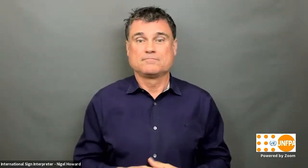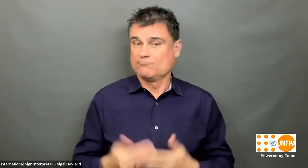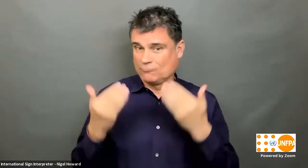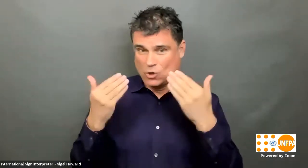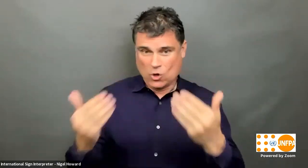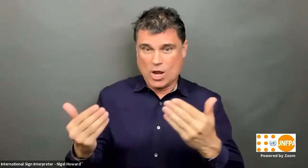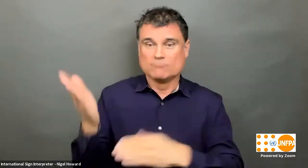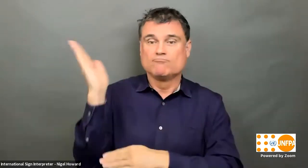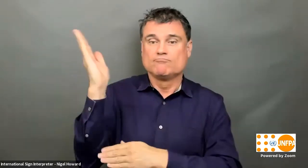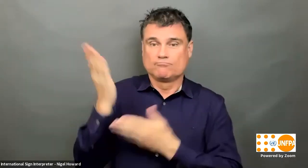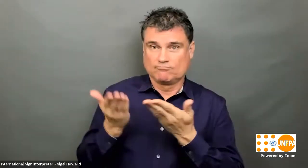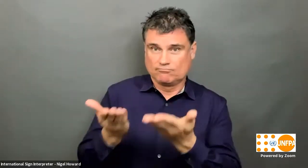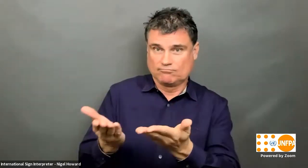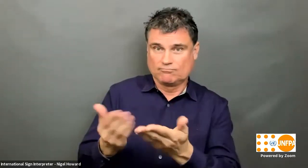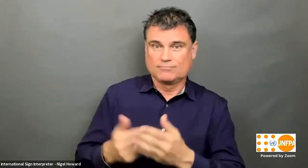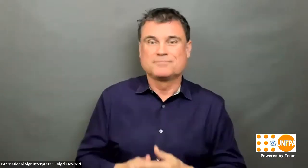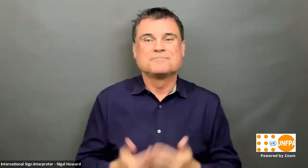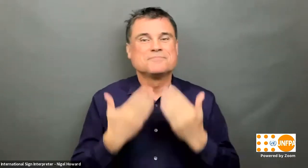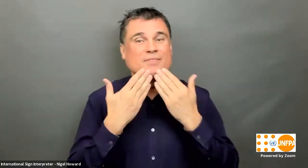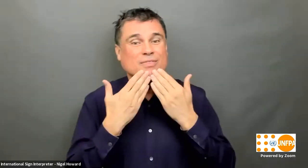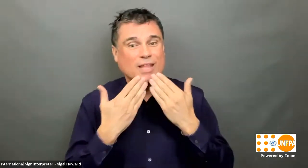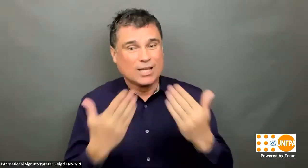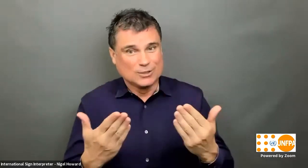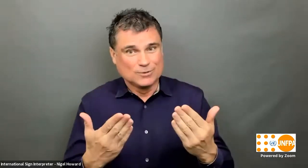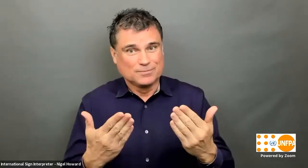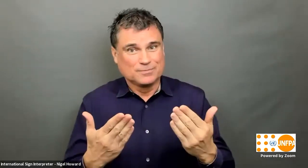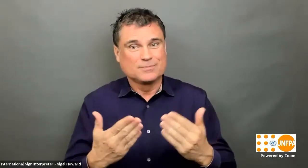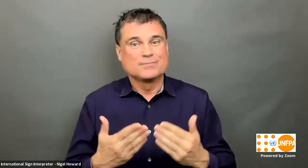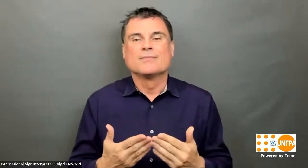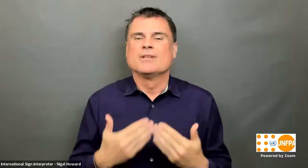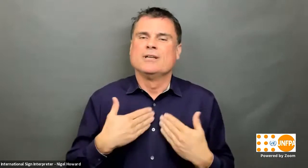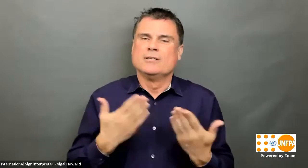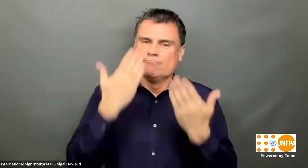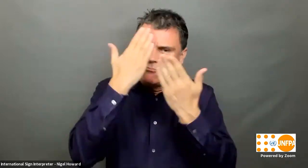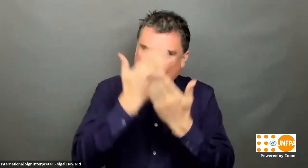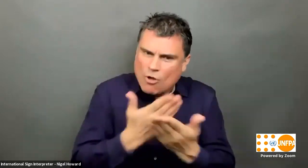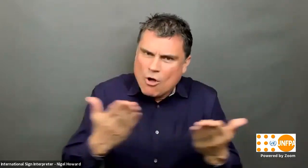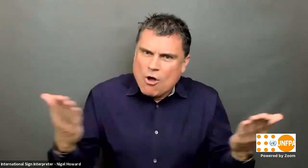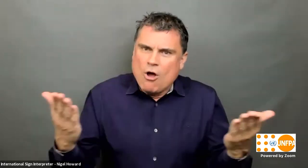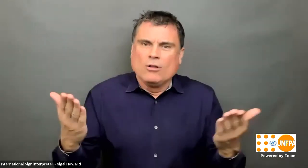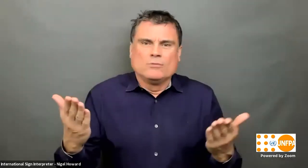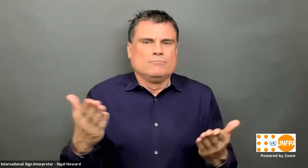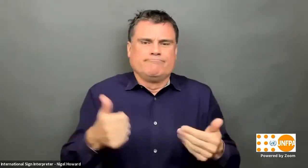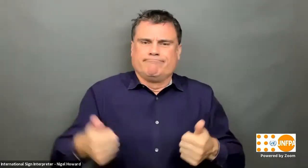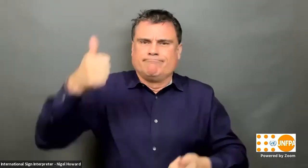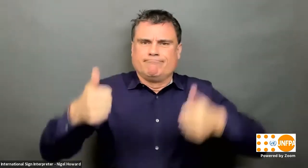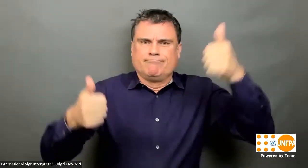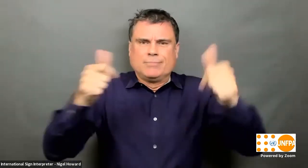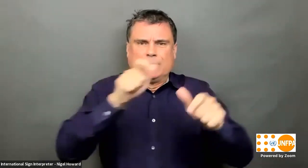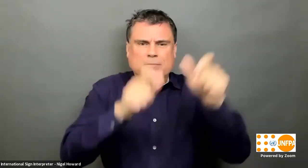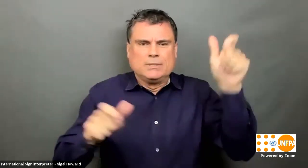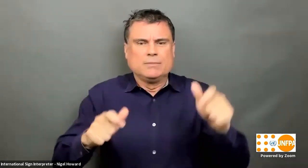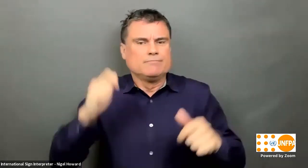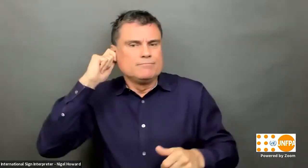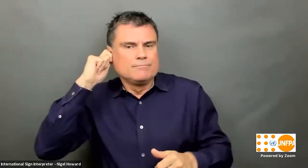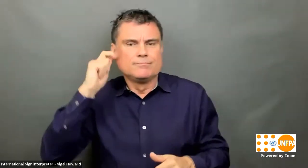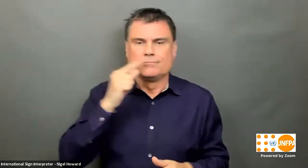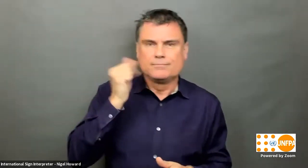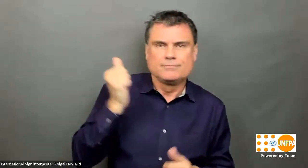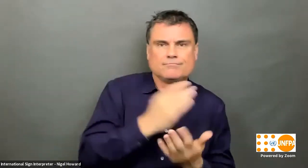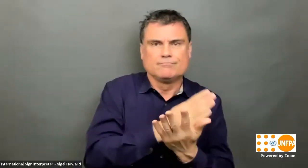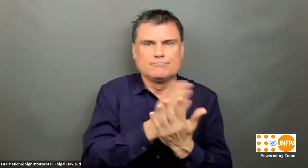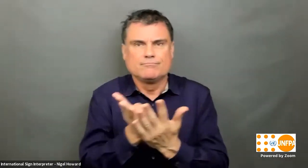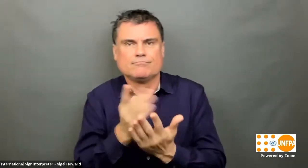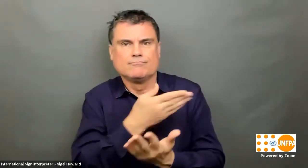Thank you very much. And Your Excellencies, distinguished participants, ladies and gentlemen, I'm Ekaterina Sviladze, Deputy Public Defender of